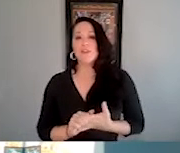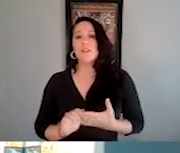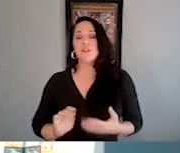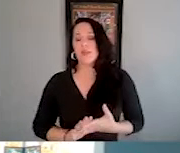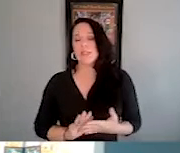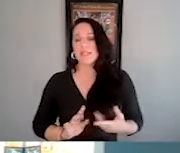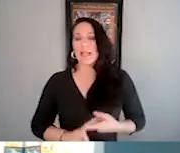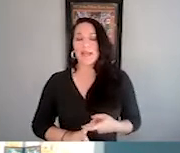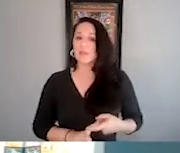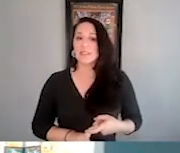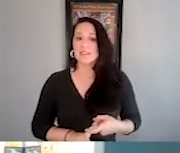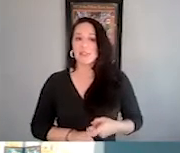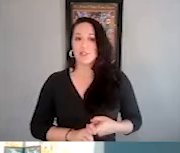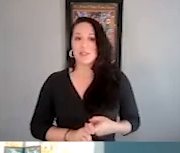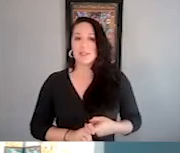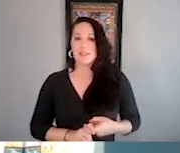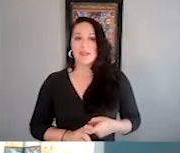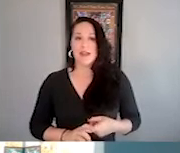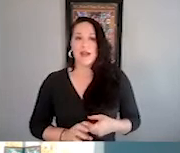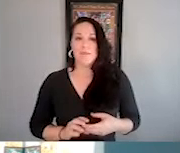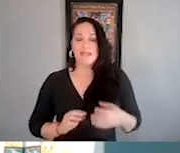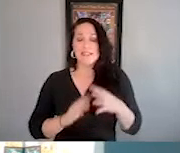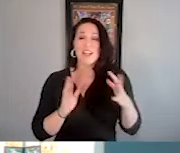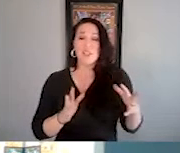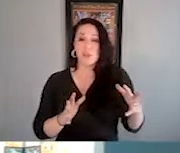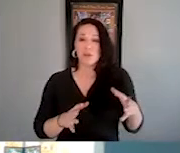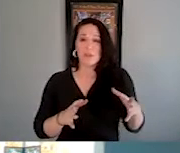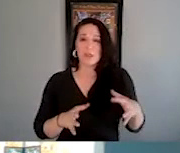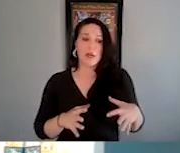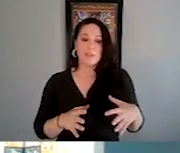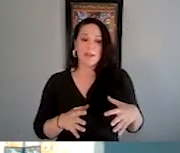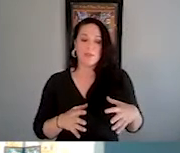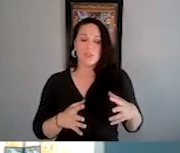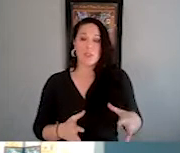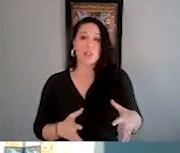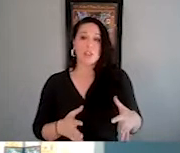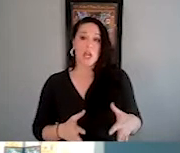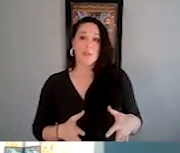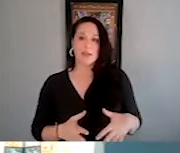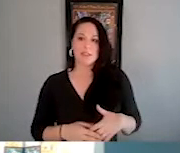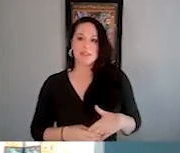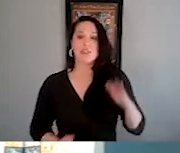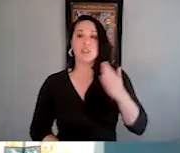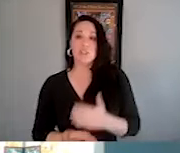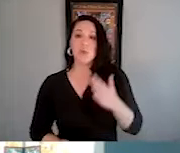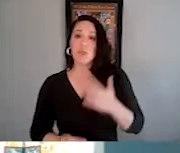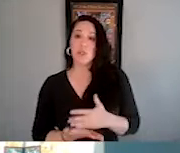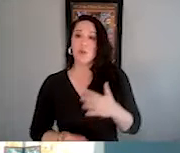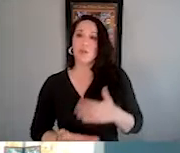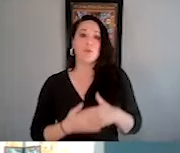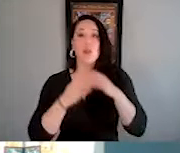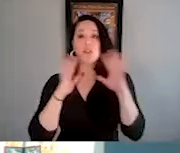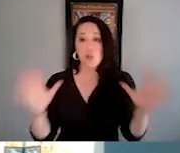Again, you're using the stories as a guide for listening sessions. And it's not just for youth. I think a lot of times when we start to talk about listening sessions, it's